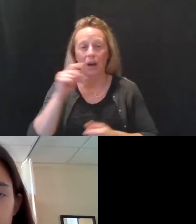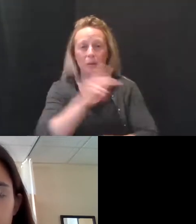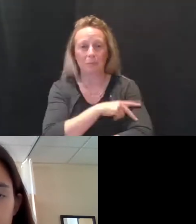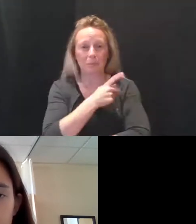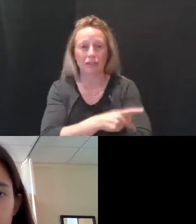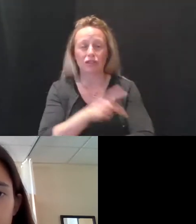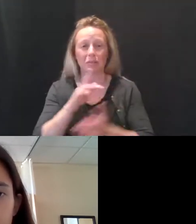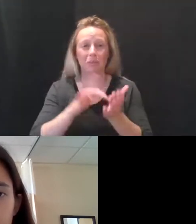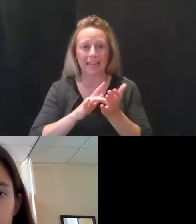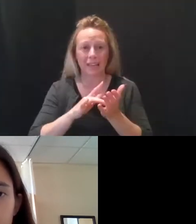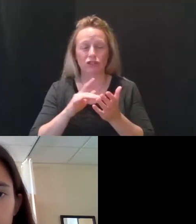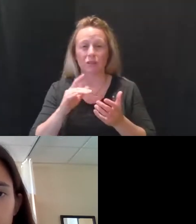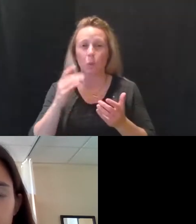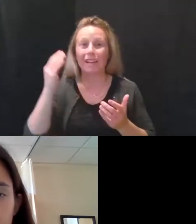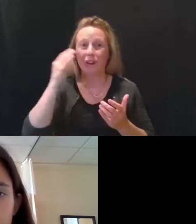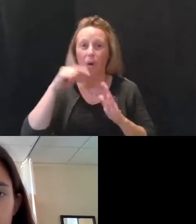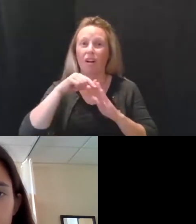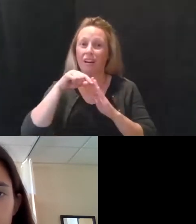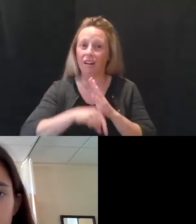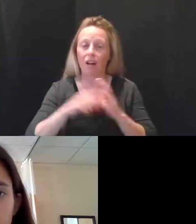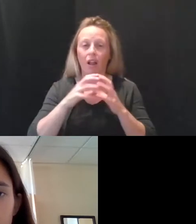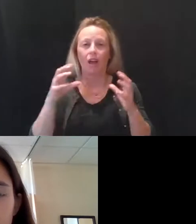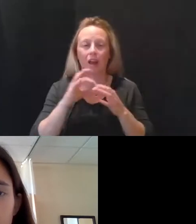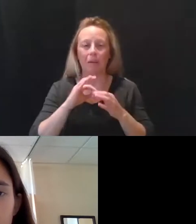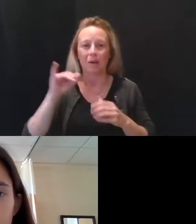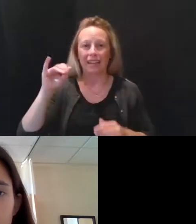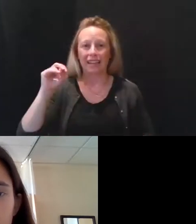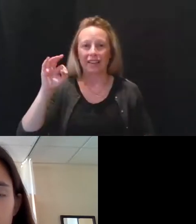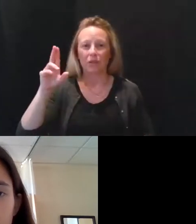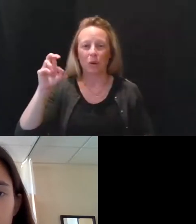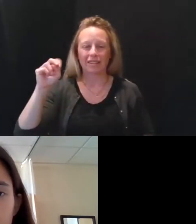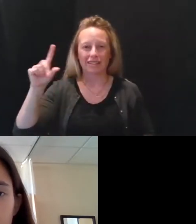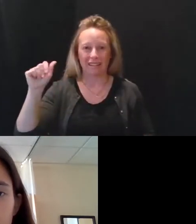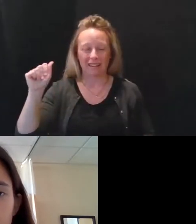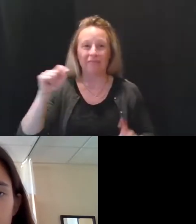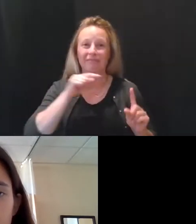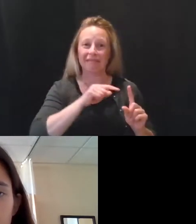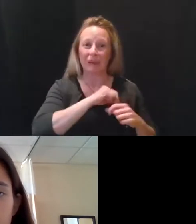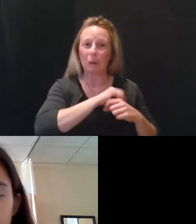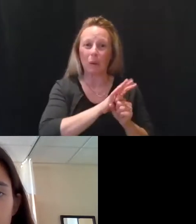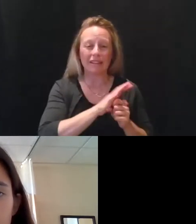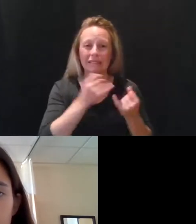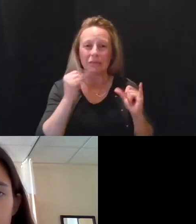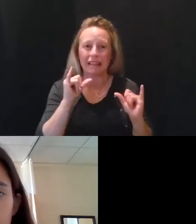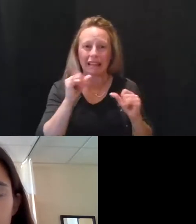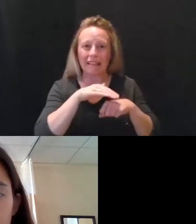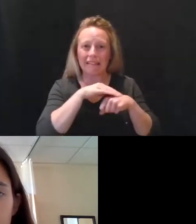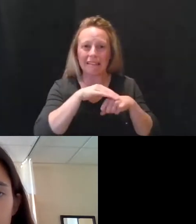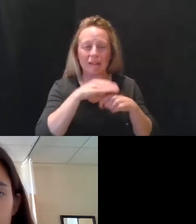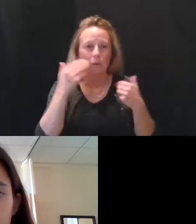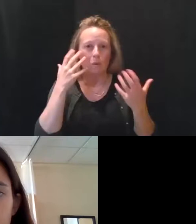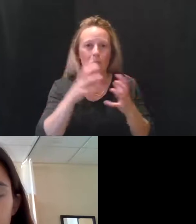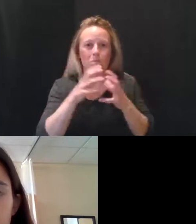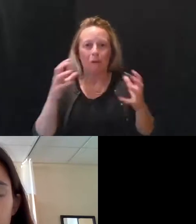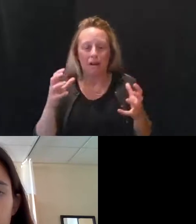given. We know a lot about influenza than we know about COVID. It is natural to have that fear. It's the nature of